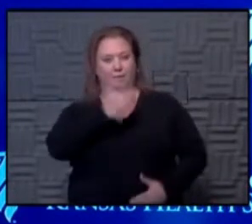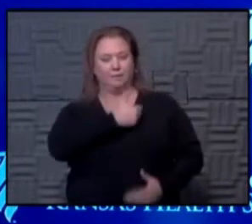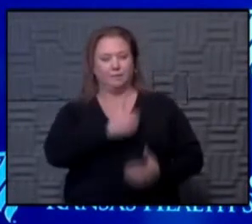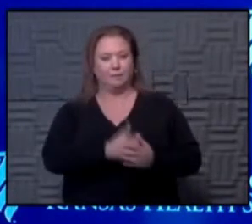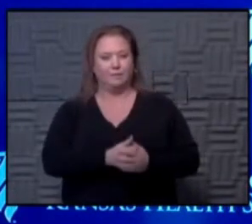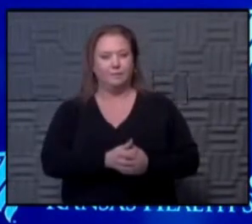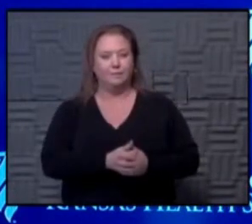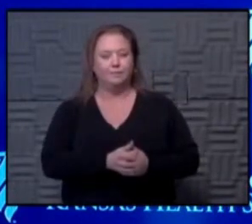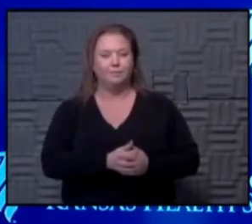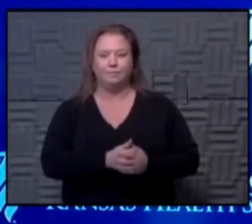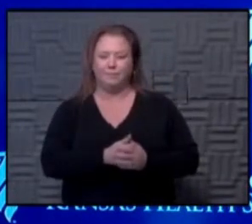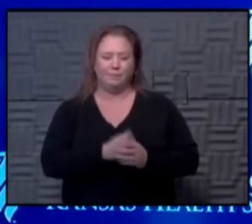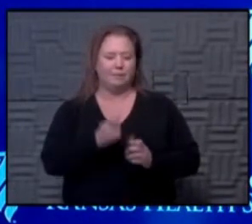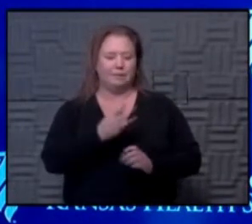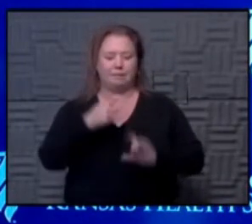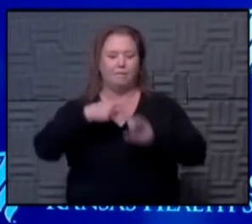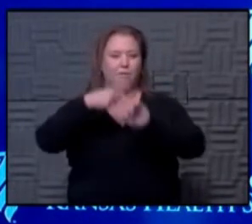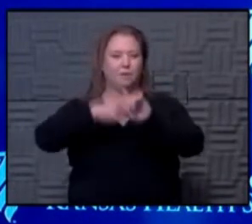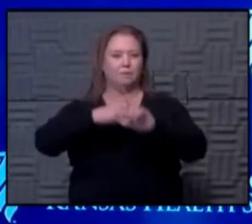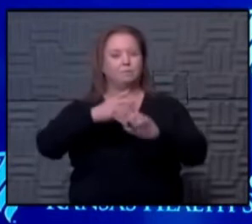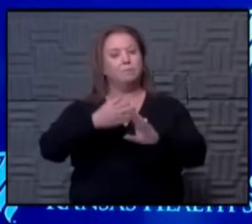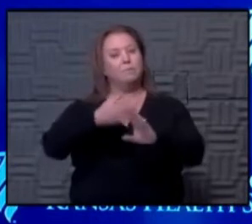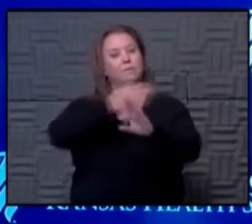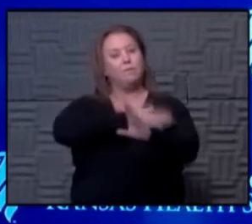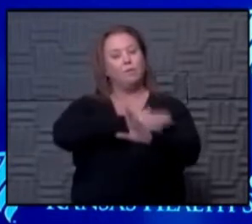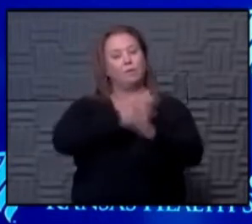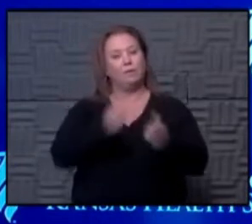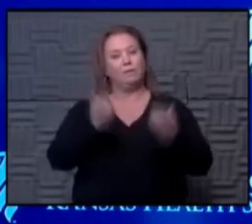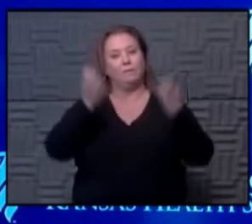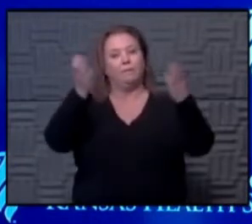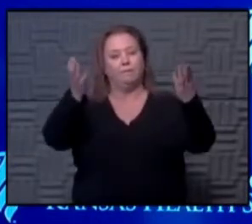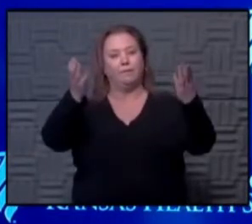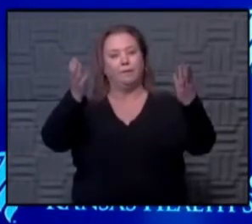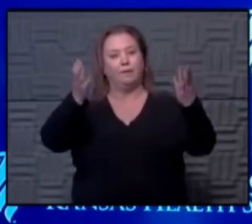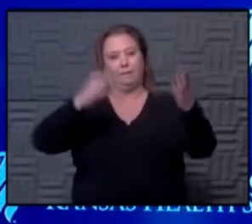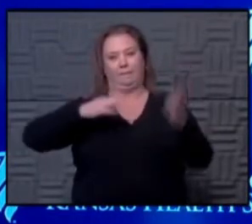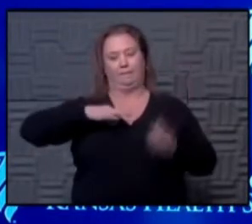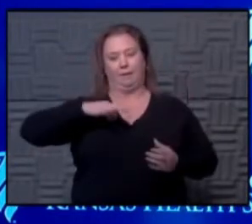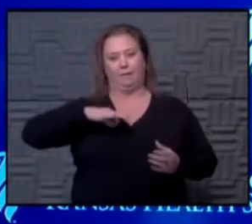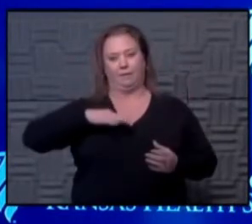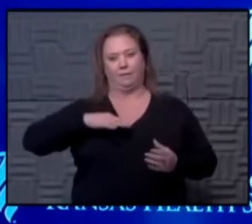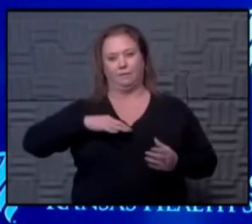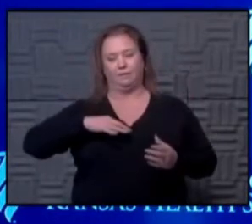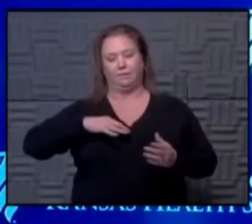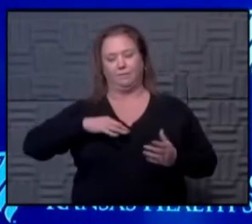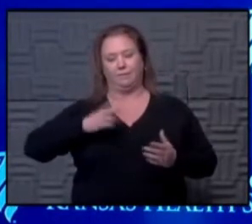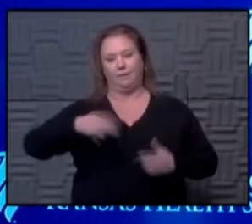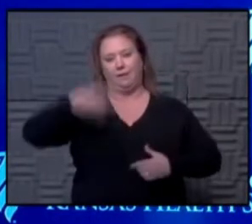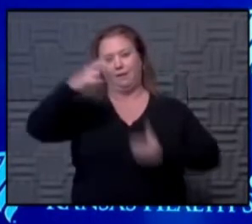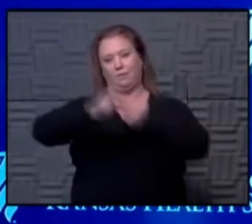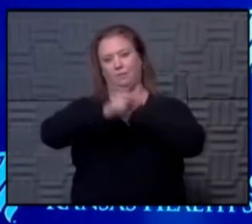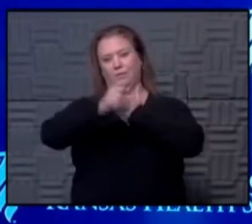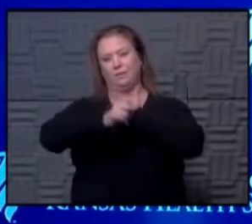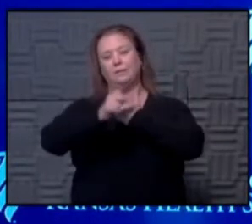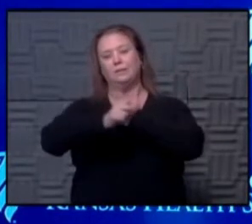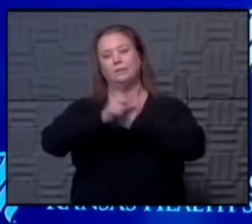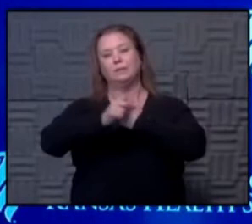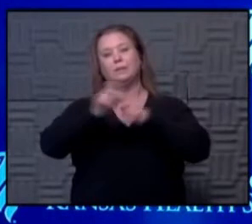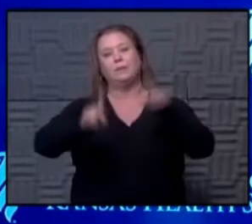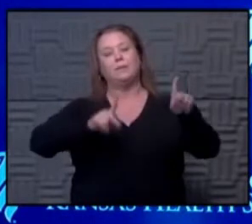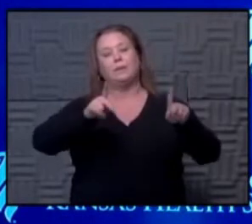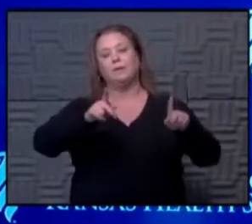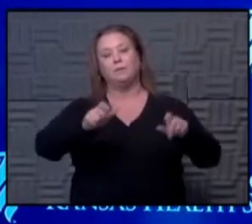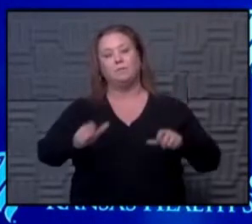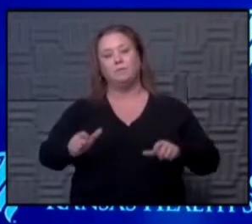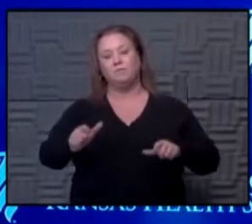response, but it will be months before they even provide benefit to the most vulnerable. If you are